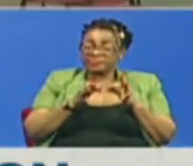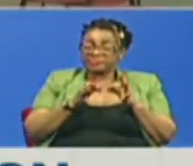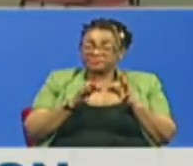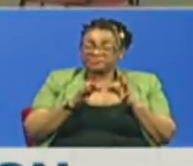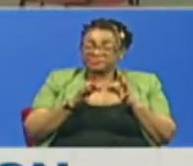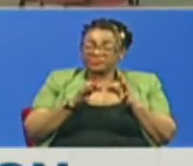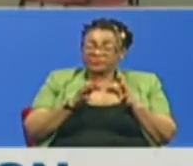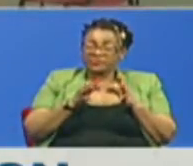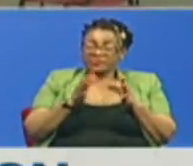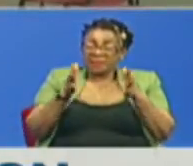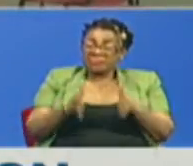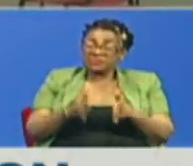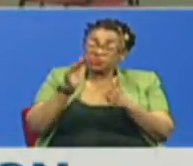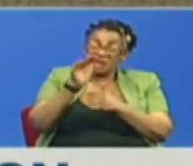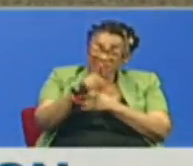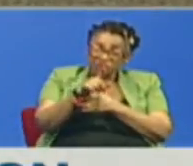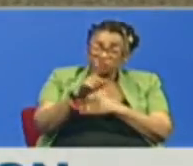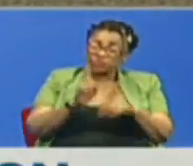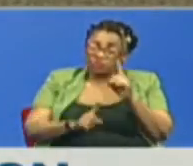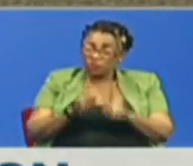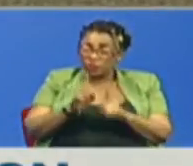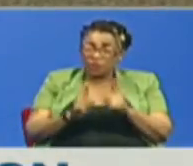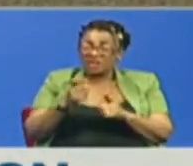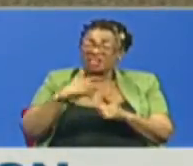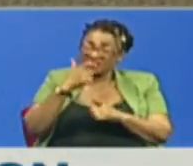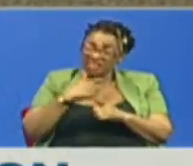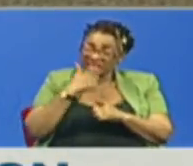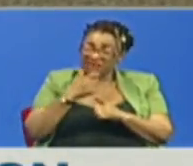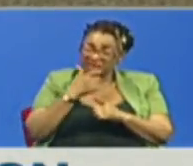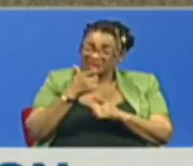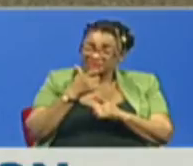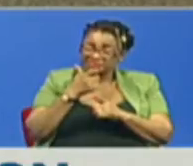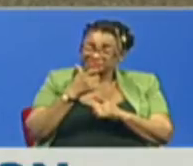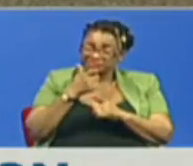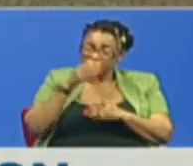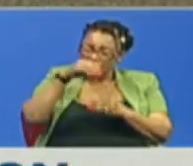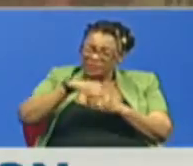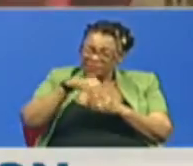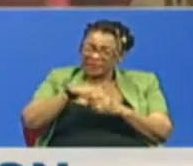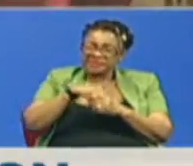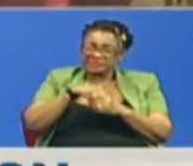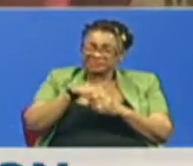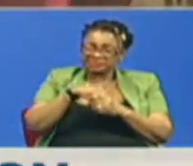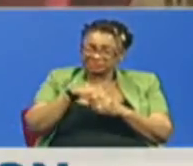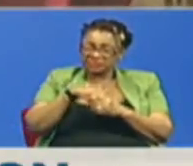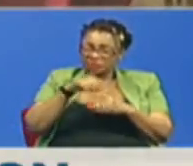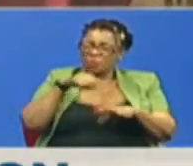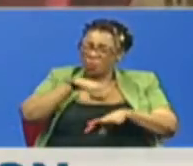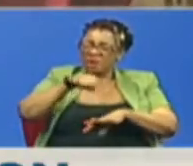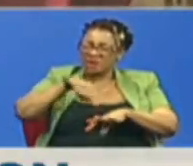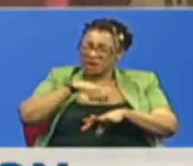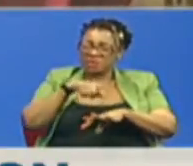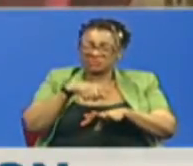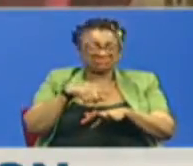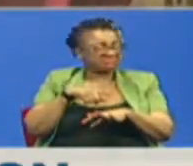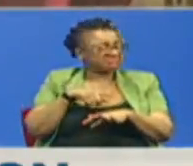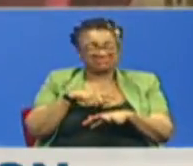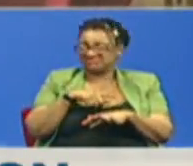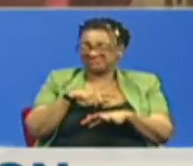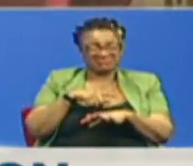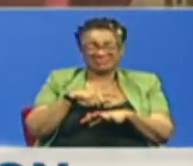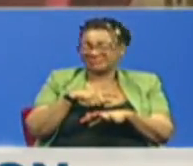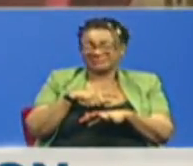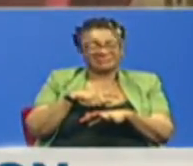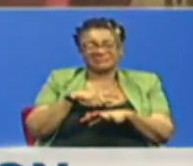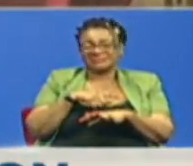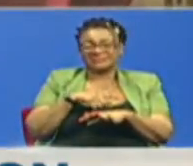that is maize, together with maragwe, and you are told to cook that maragwe within 1 hour, even if you